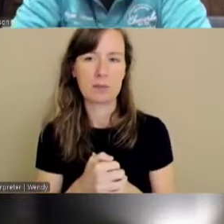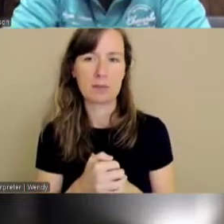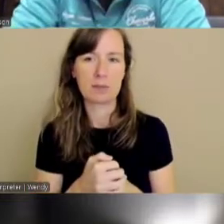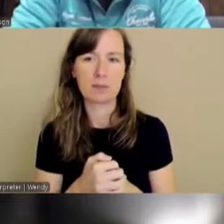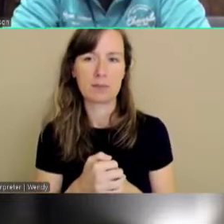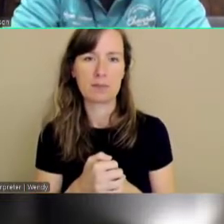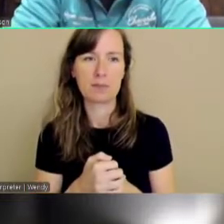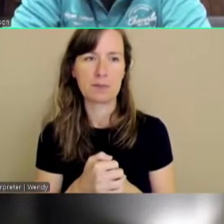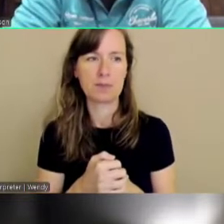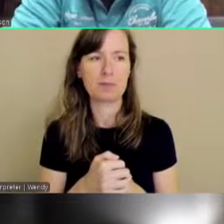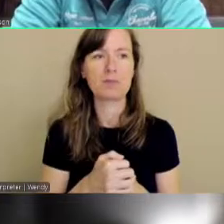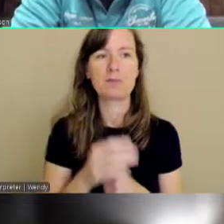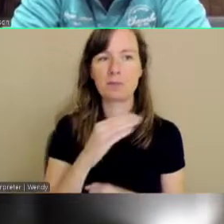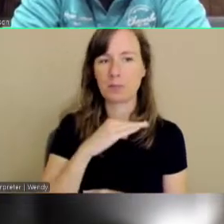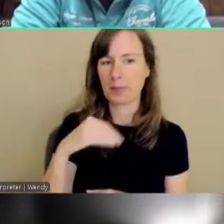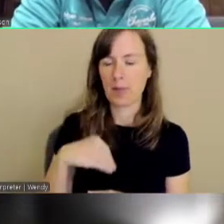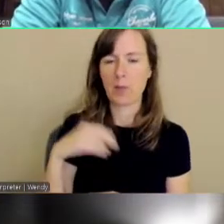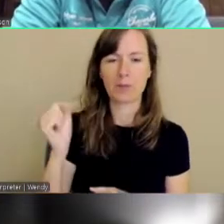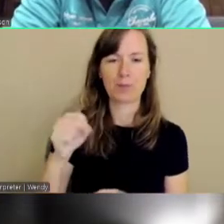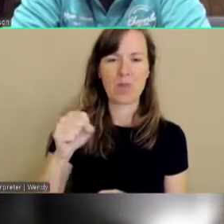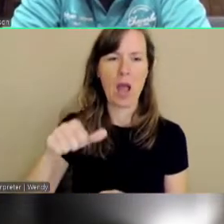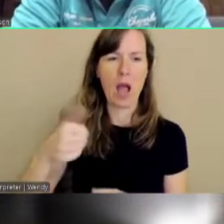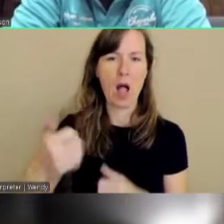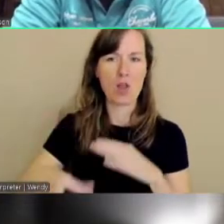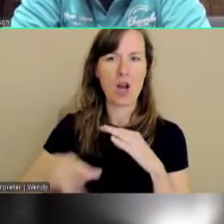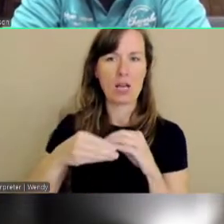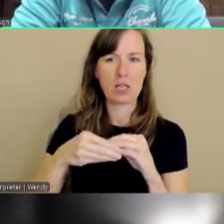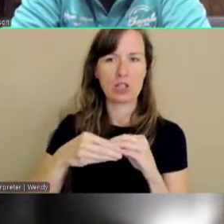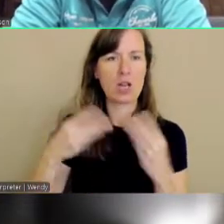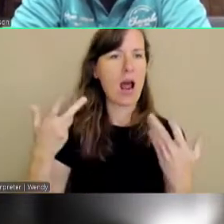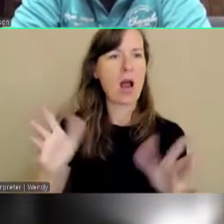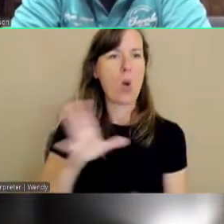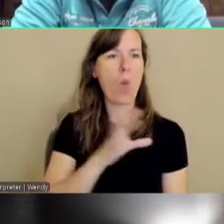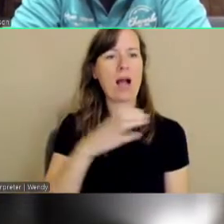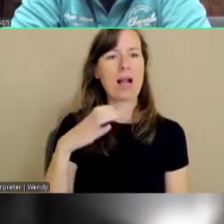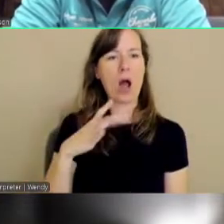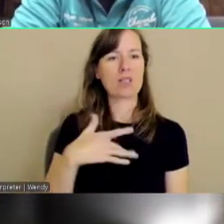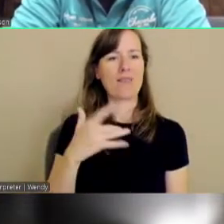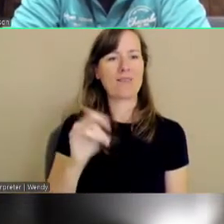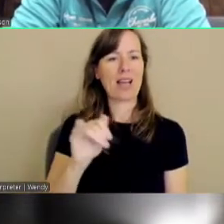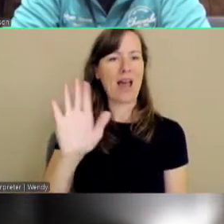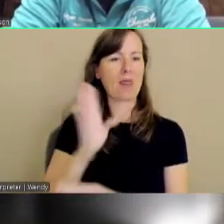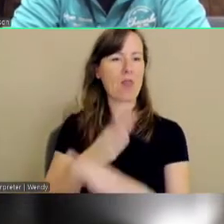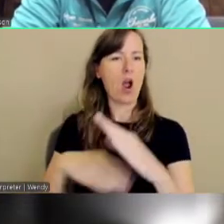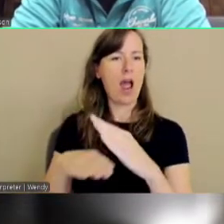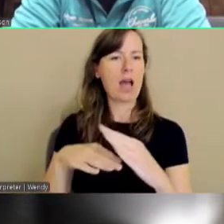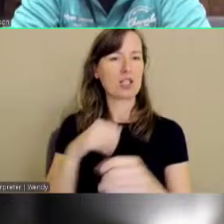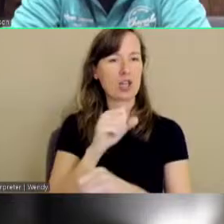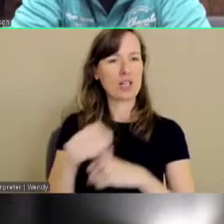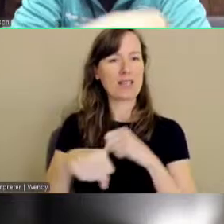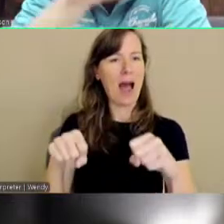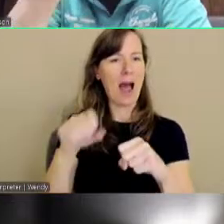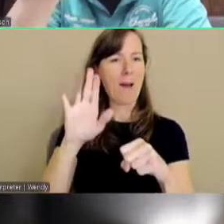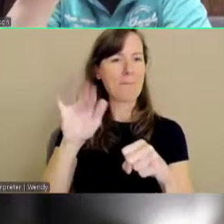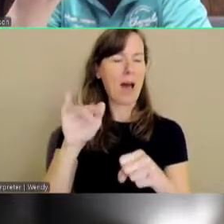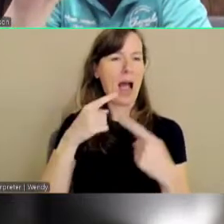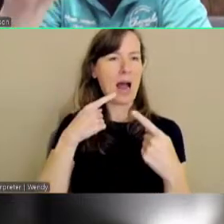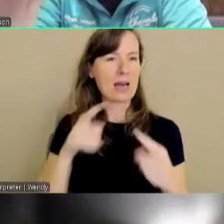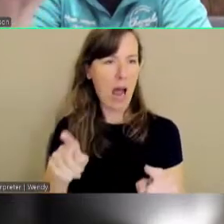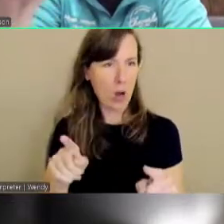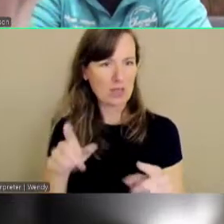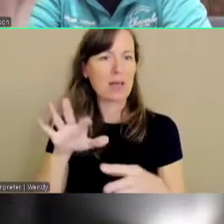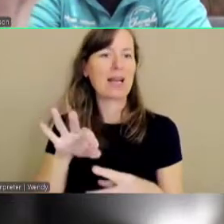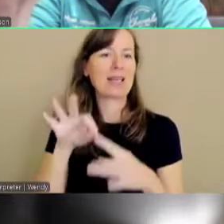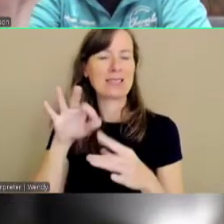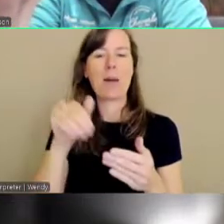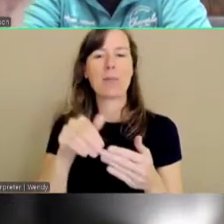And I would, the only other thing I would add is I don't want the council to feel like their hands are tied by this announcement, except in the narrow legal